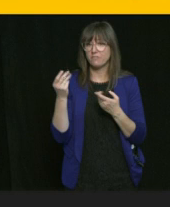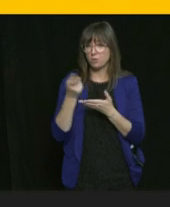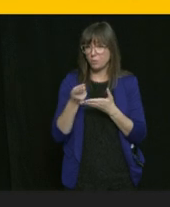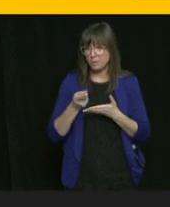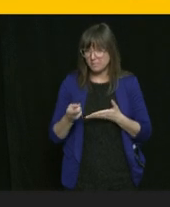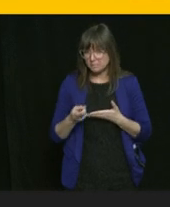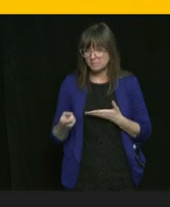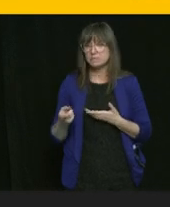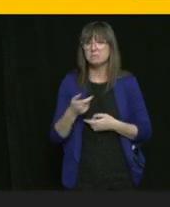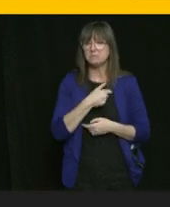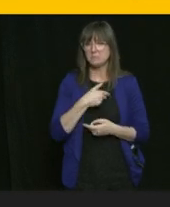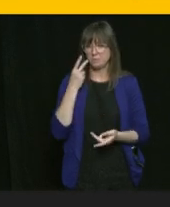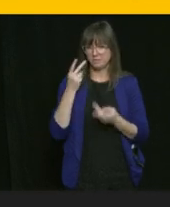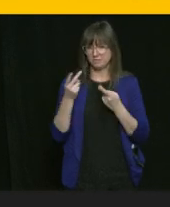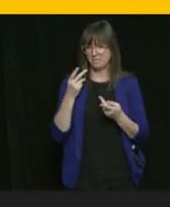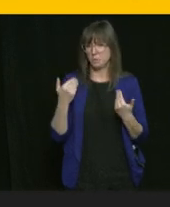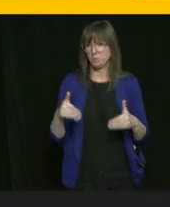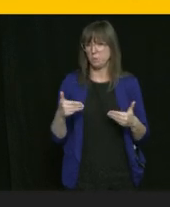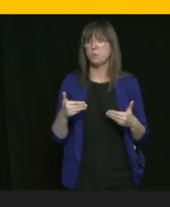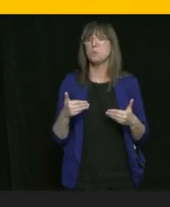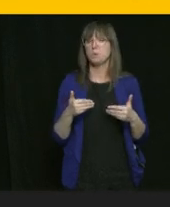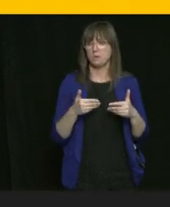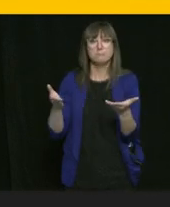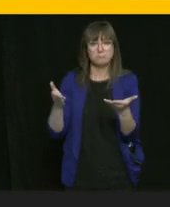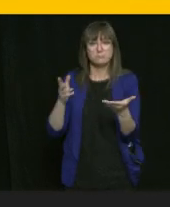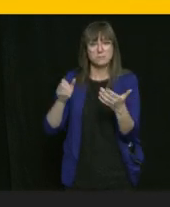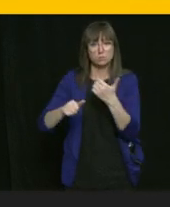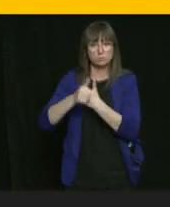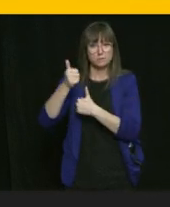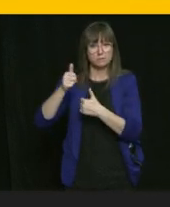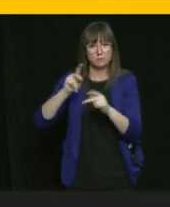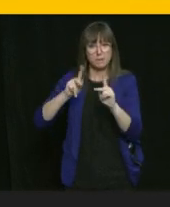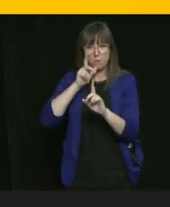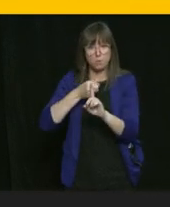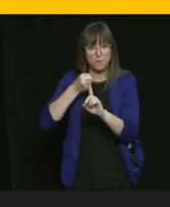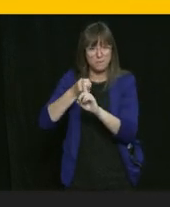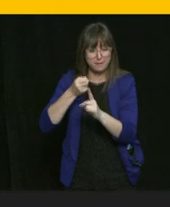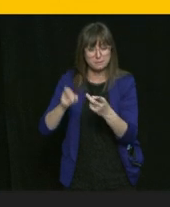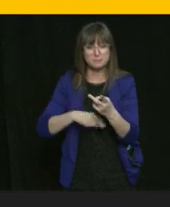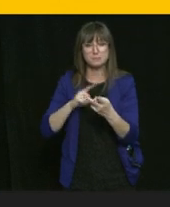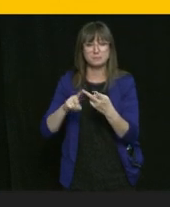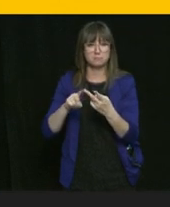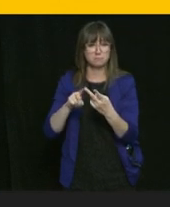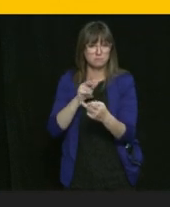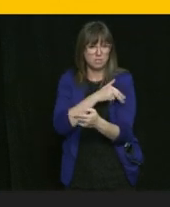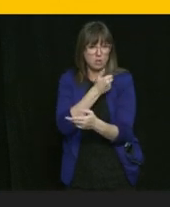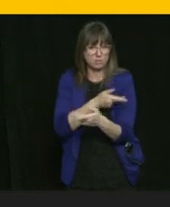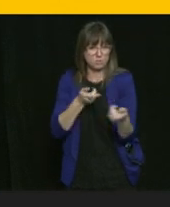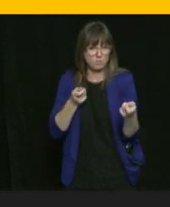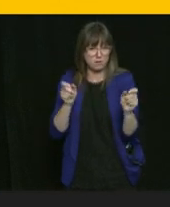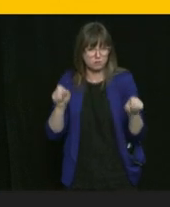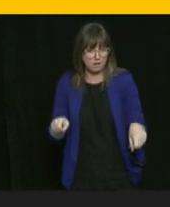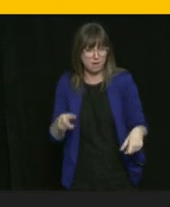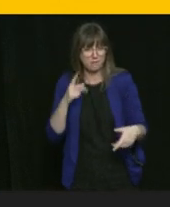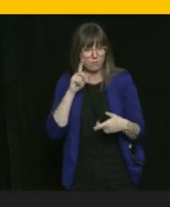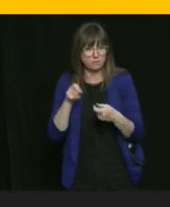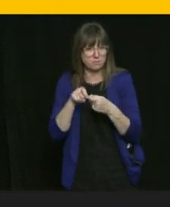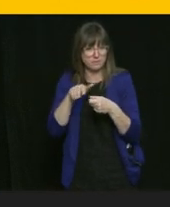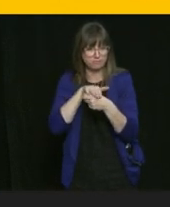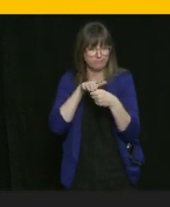been observing an increase in overall hospitalization and on the capacity of healthcare systems in affected areas.